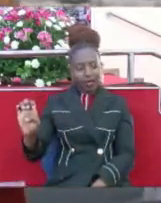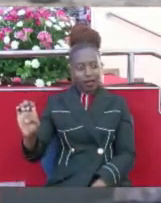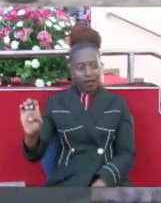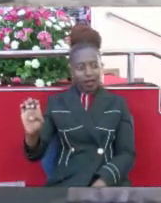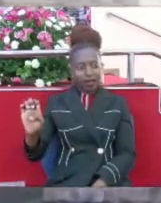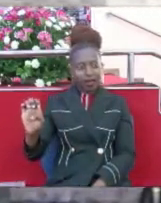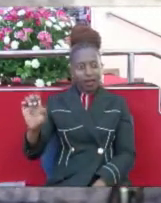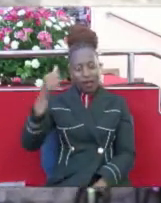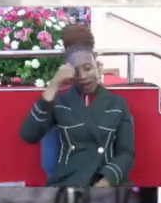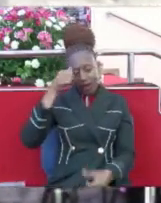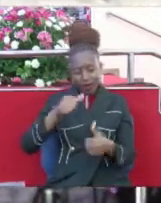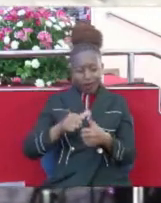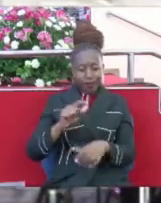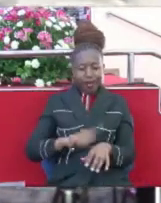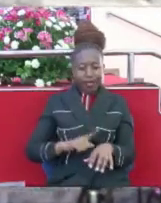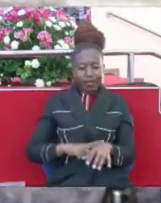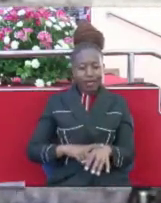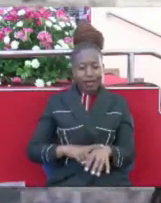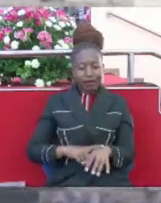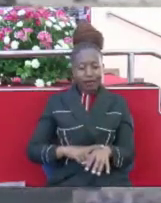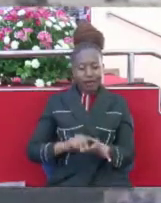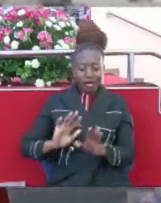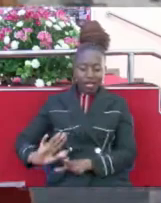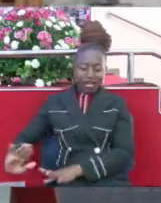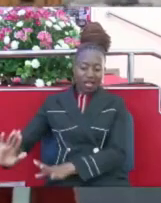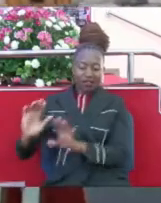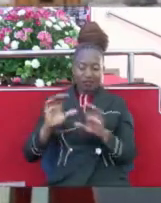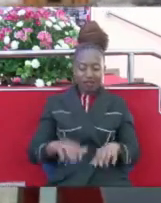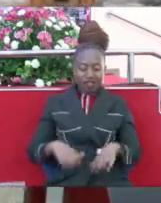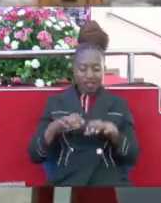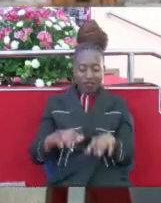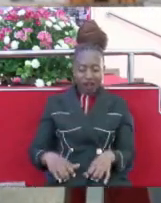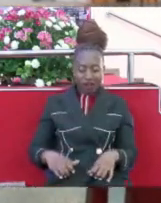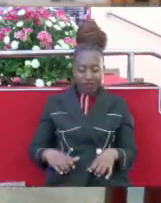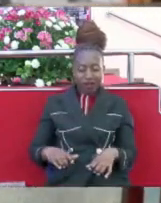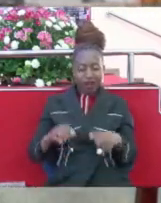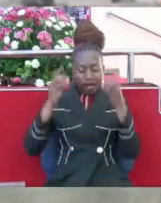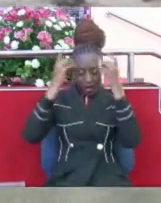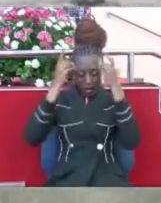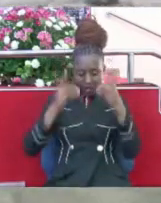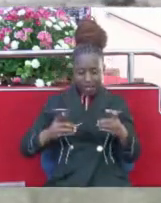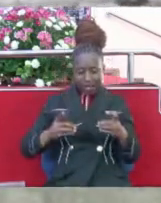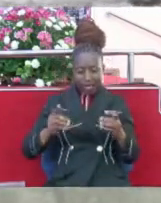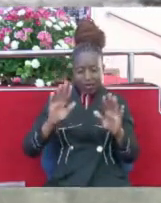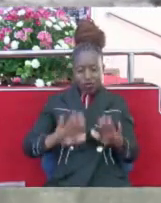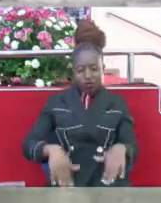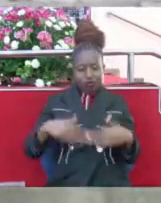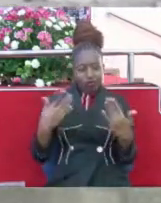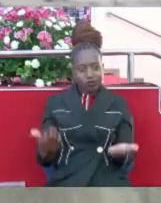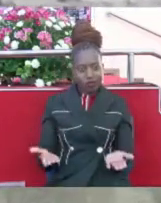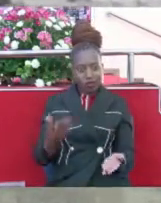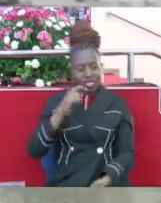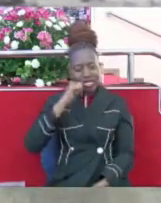remember as he left the farm and decided to roast the meat, wakati aliondoka pale shambani akaamua